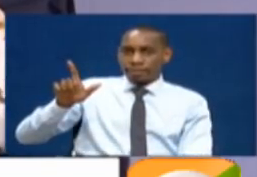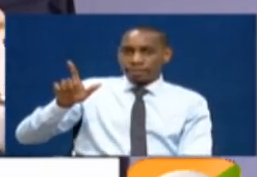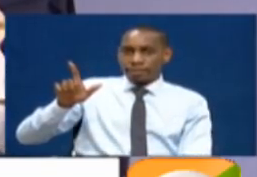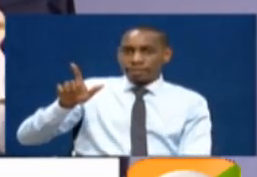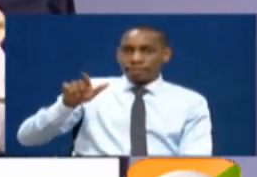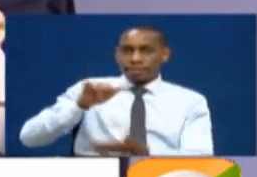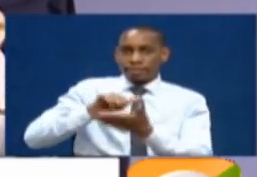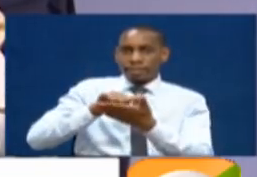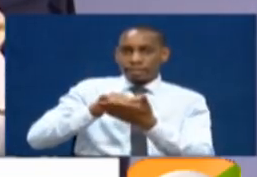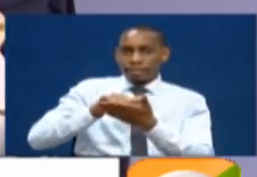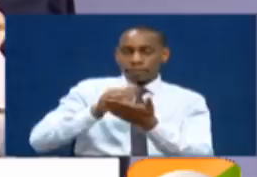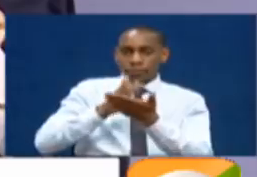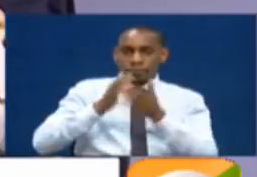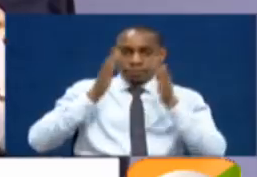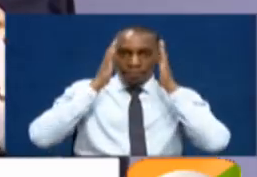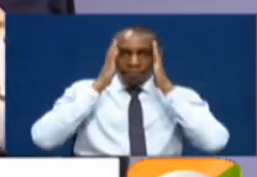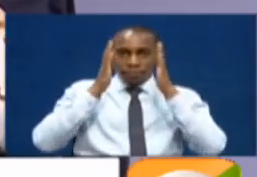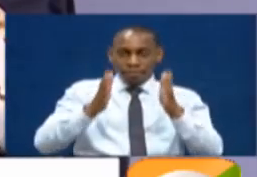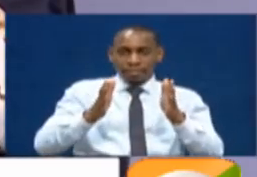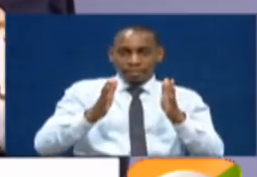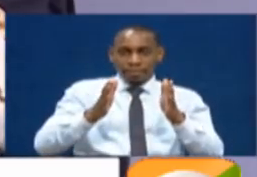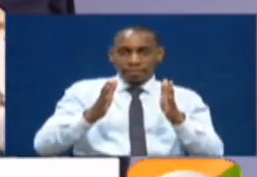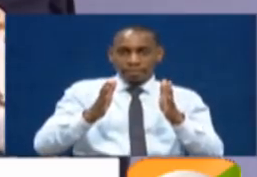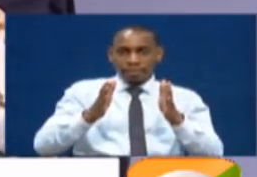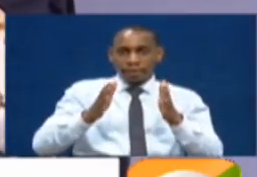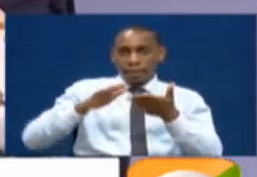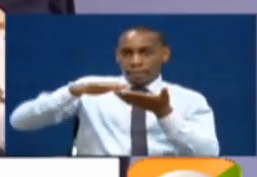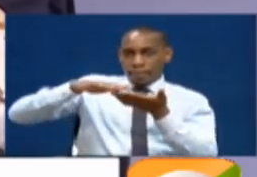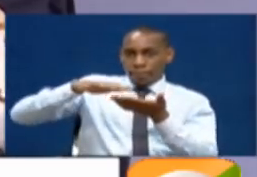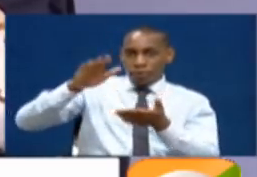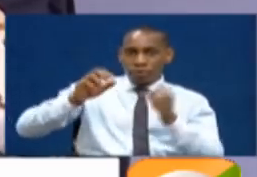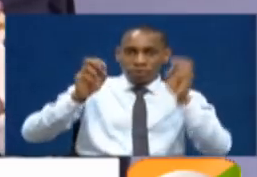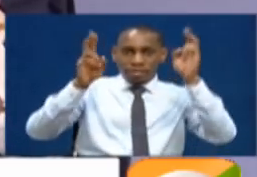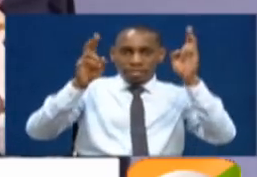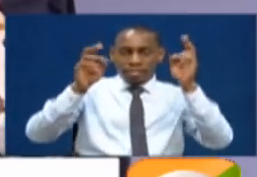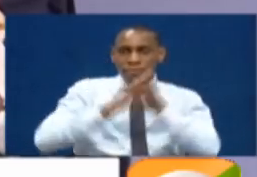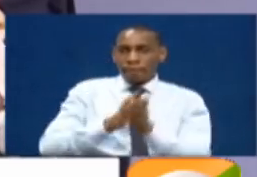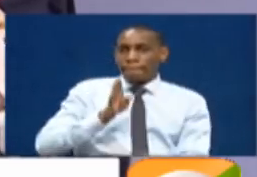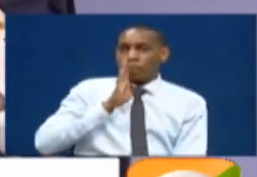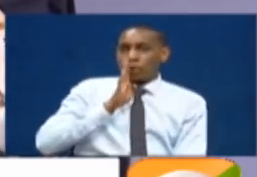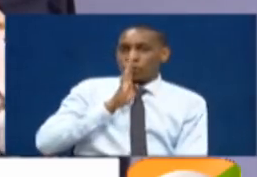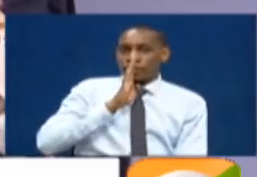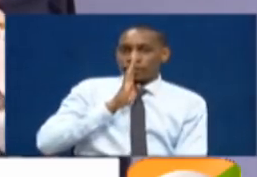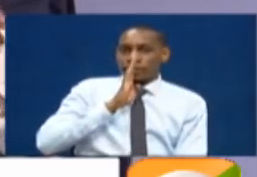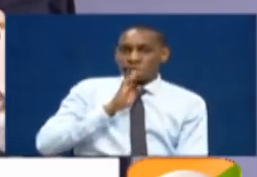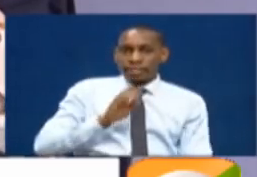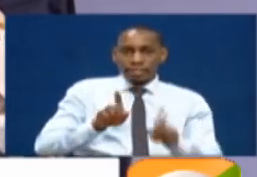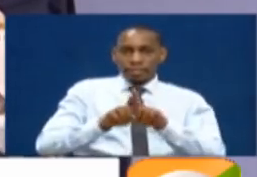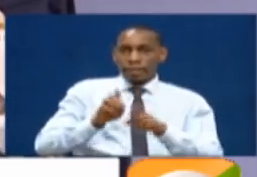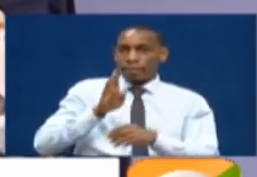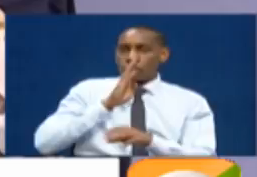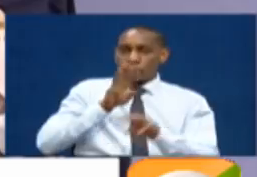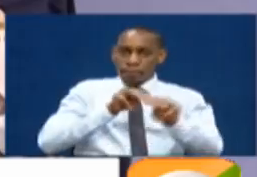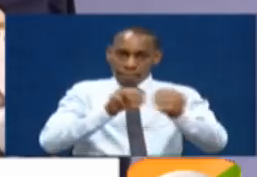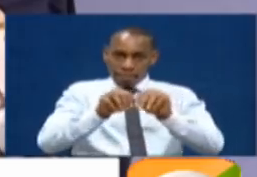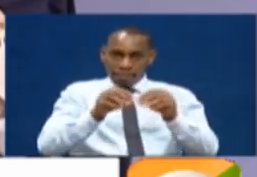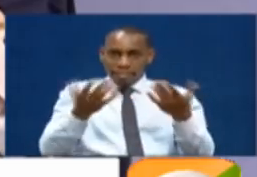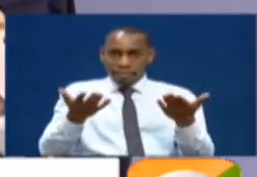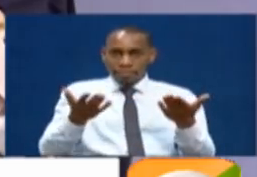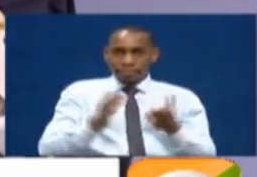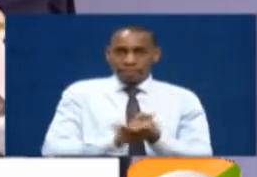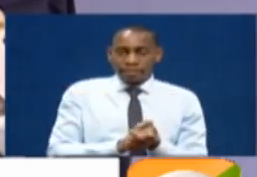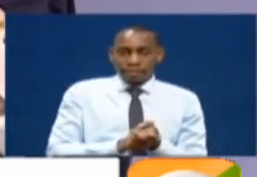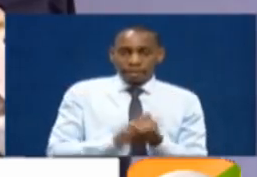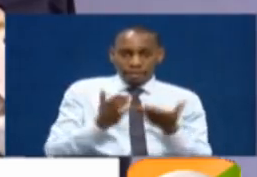which is going to focus further on the issue of debt and how debt should be managed in our